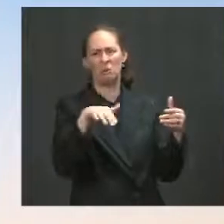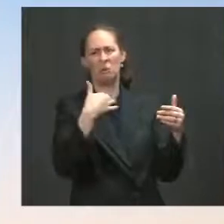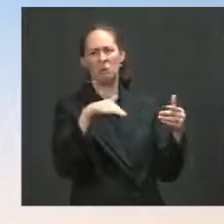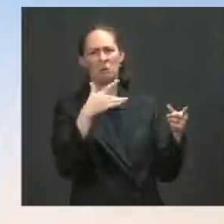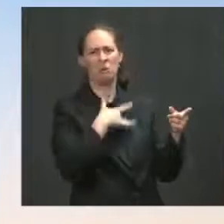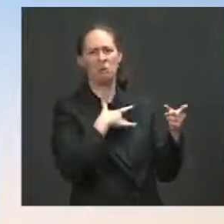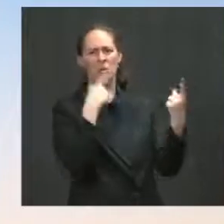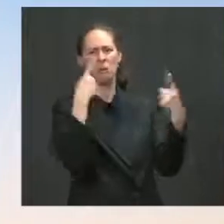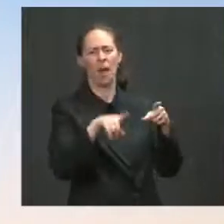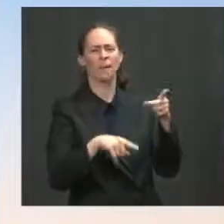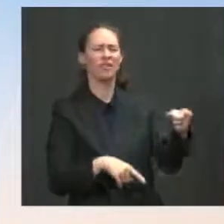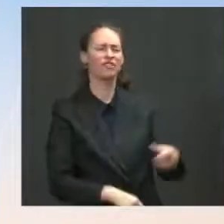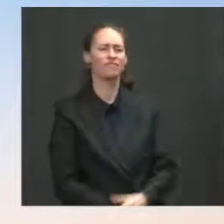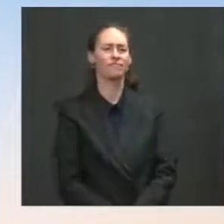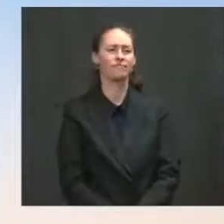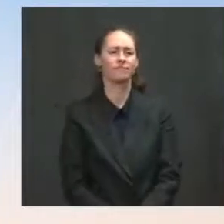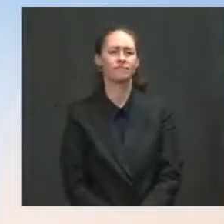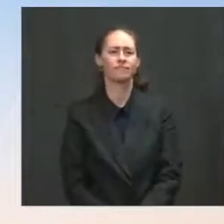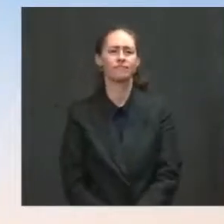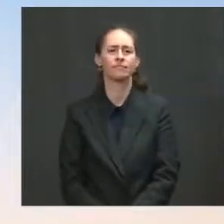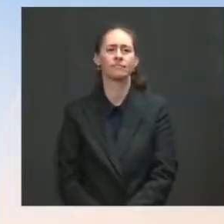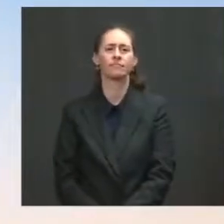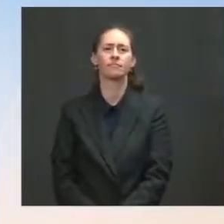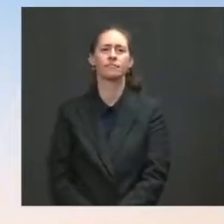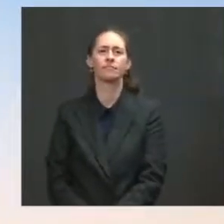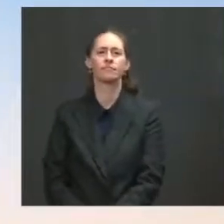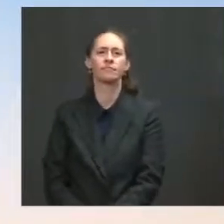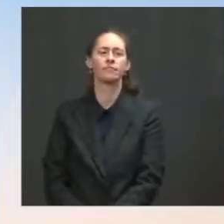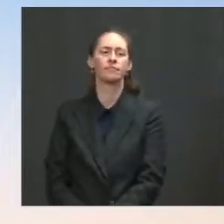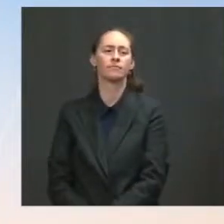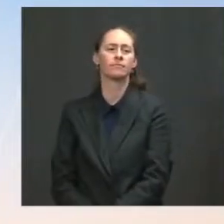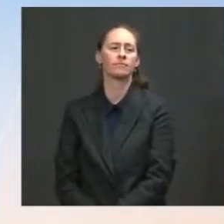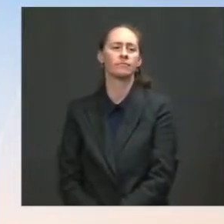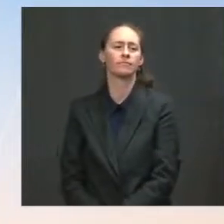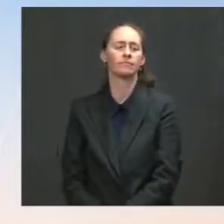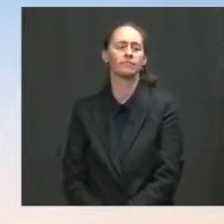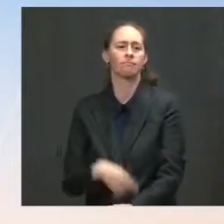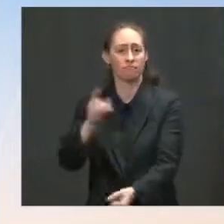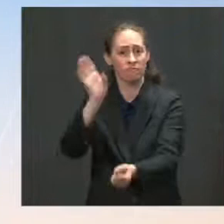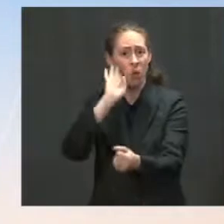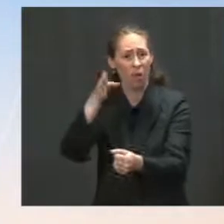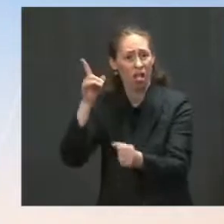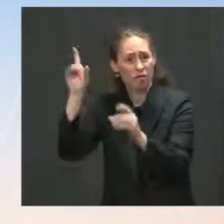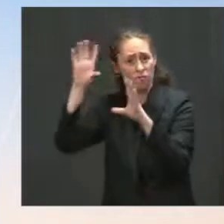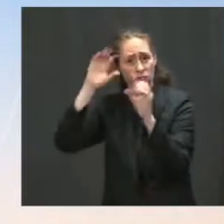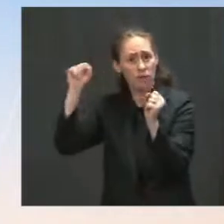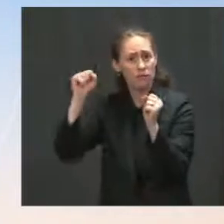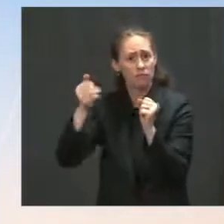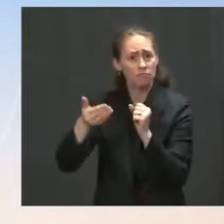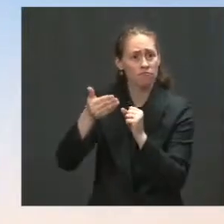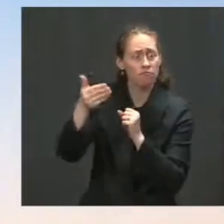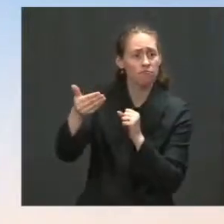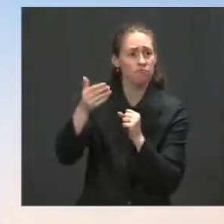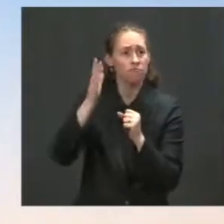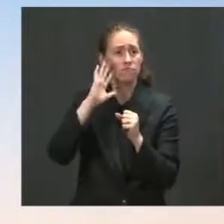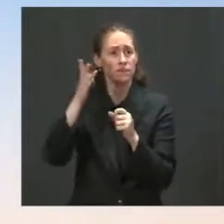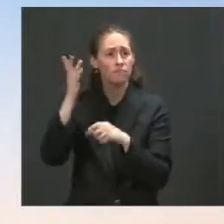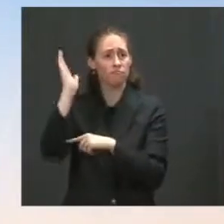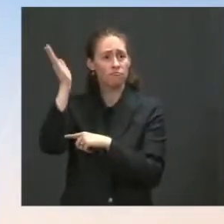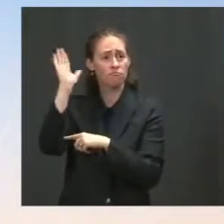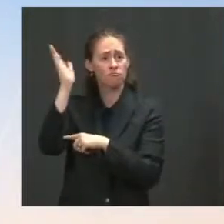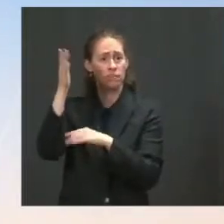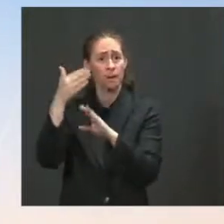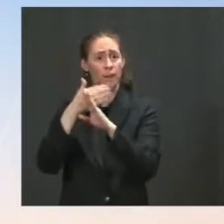go ahead. Great. Are there any plans for the president to hold a press conference before he goes to the beach? I expect he might take